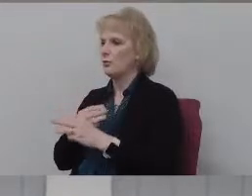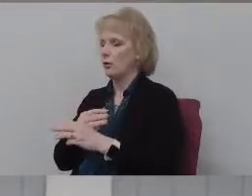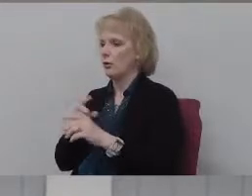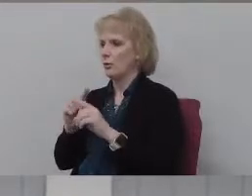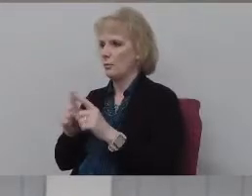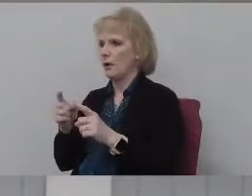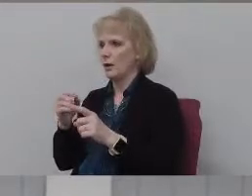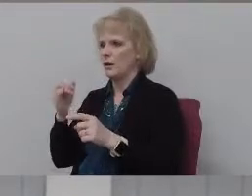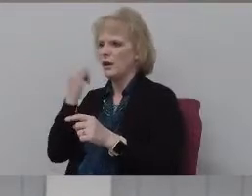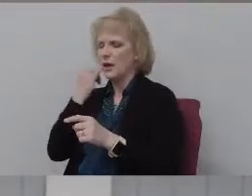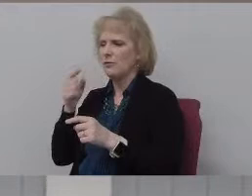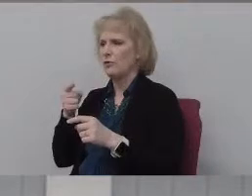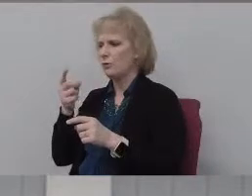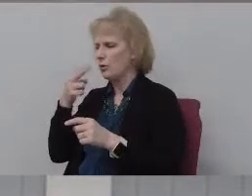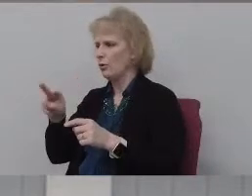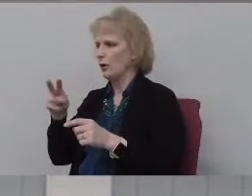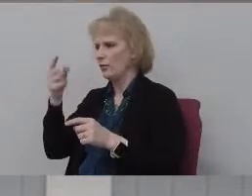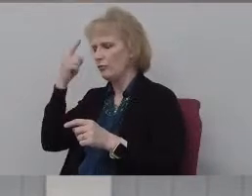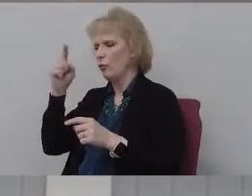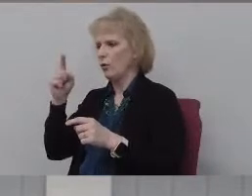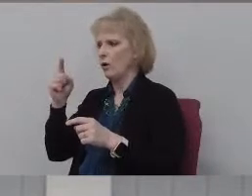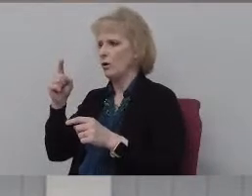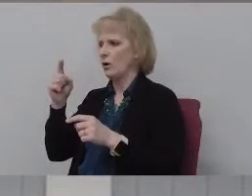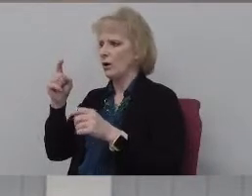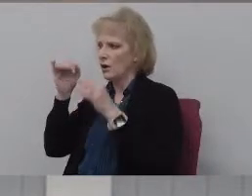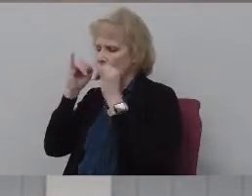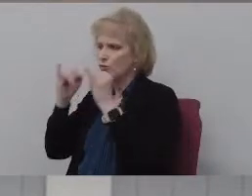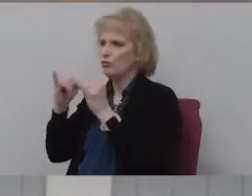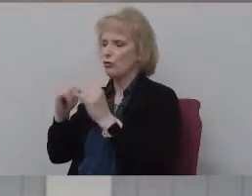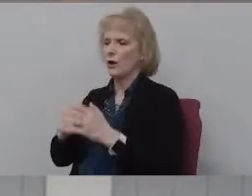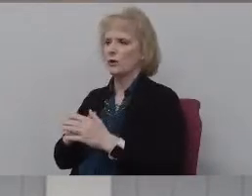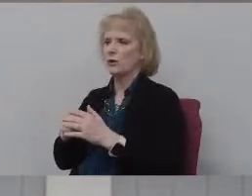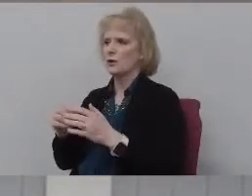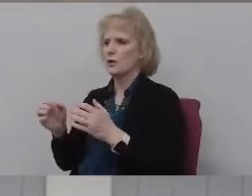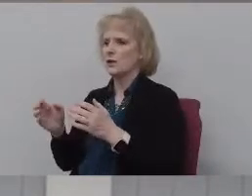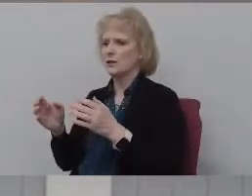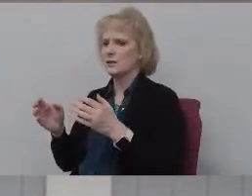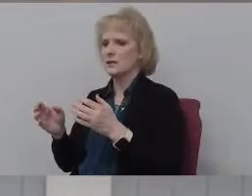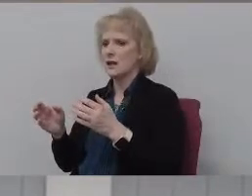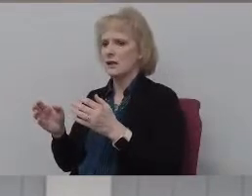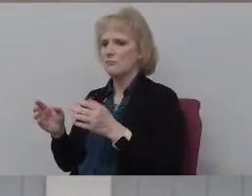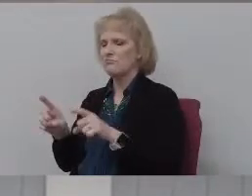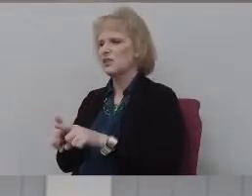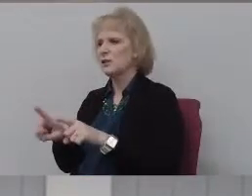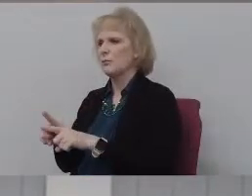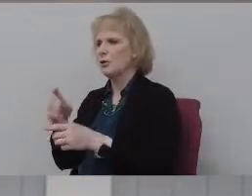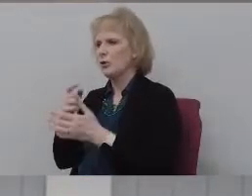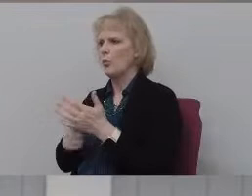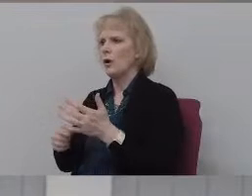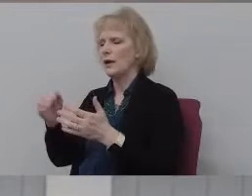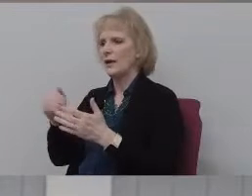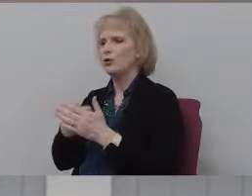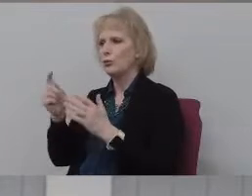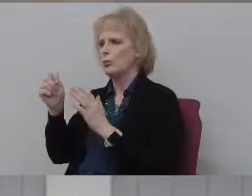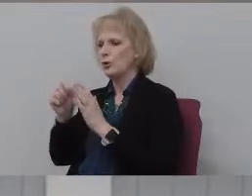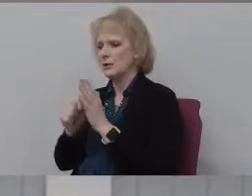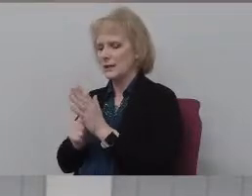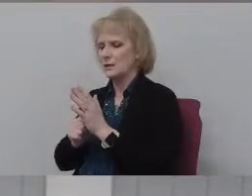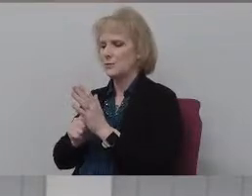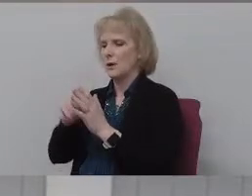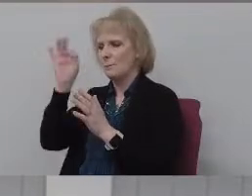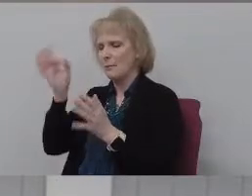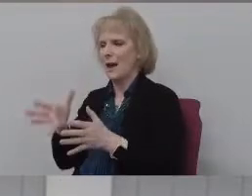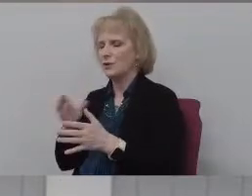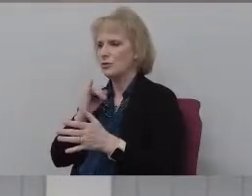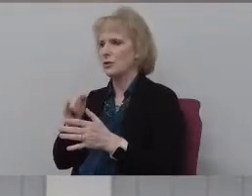of is similar to what a New Testament pastor is or a New Testament preacher is today, you'd be looking at the